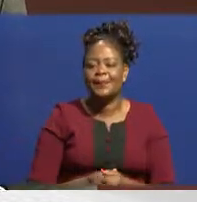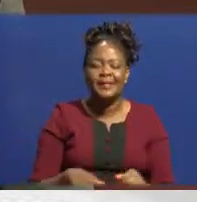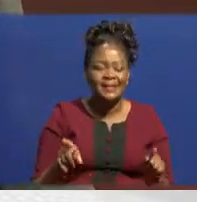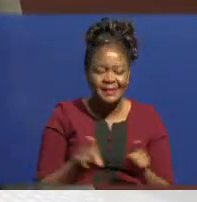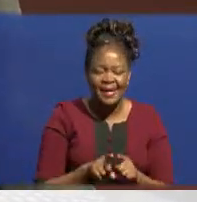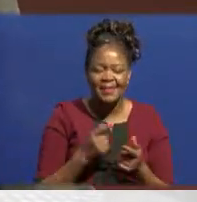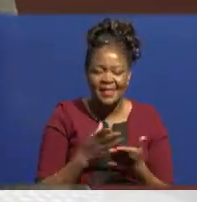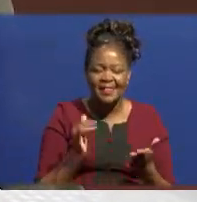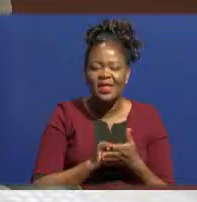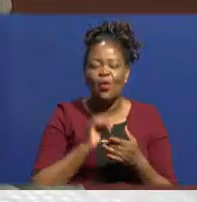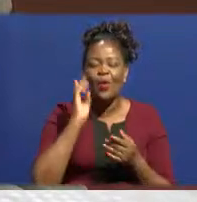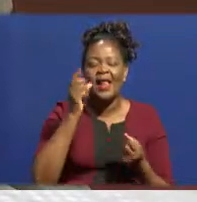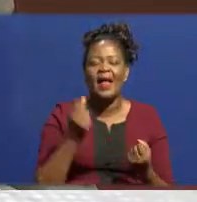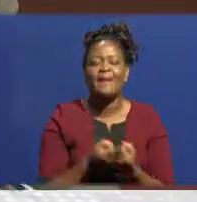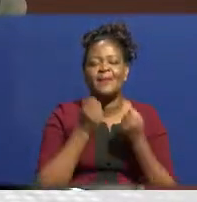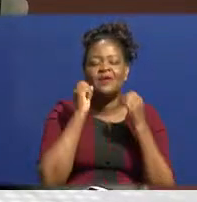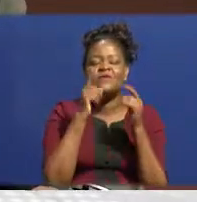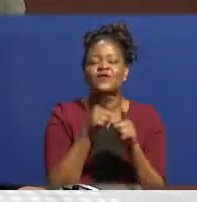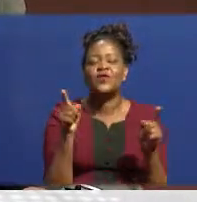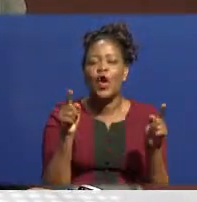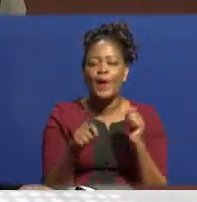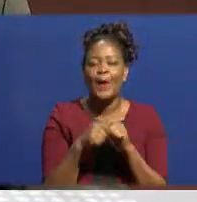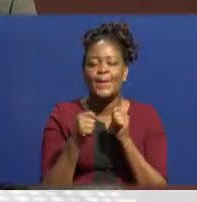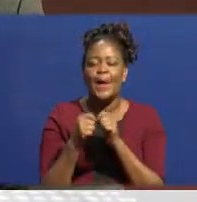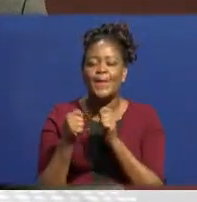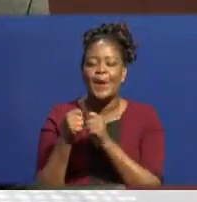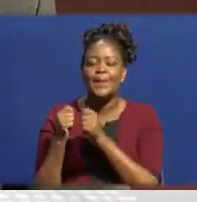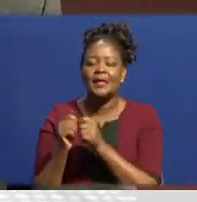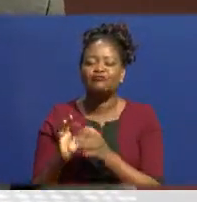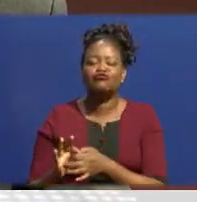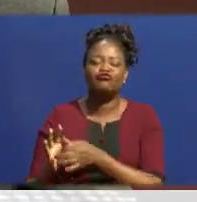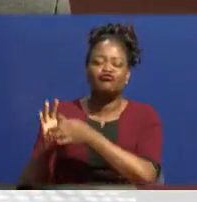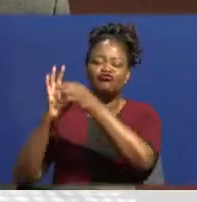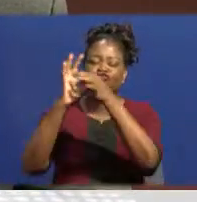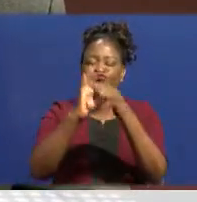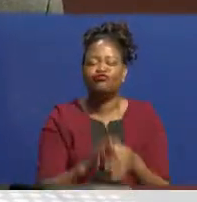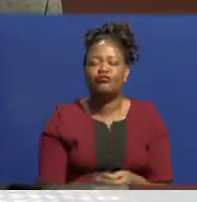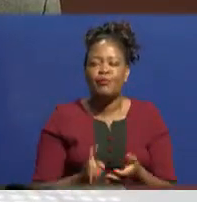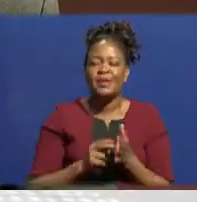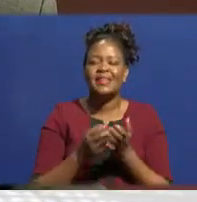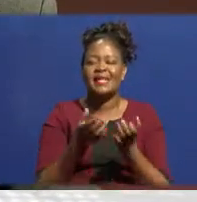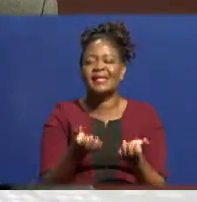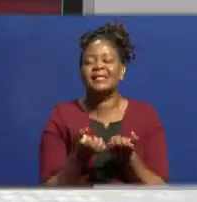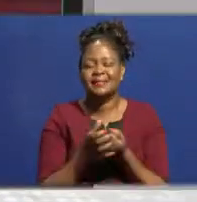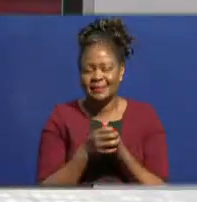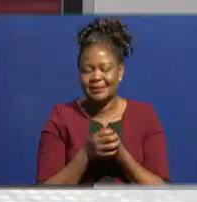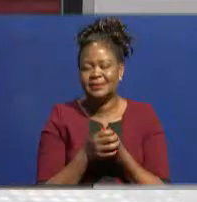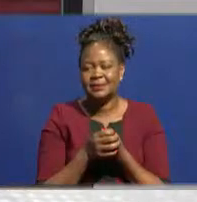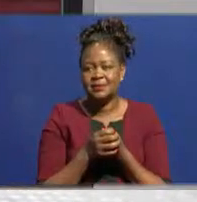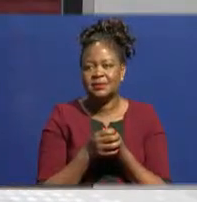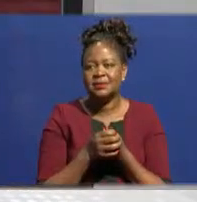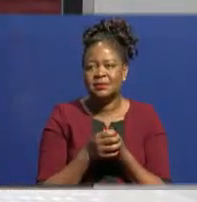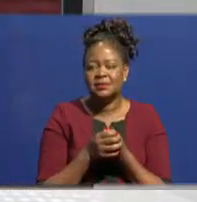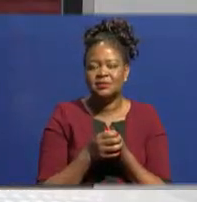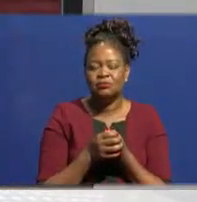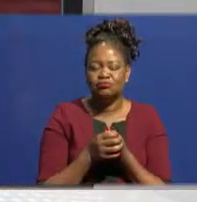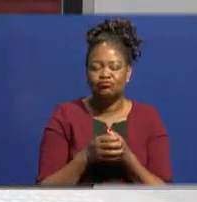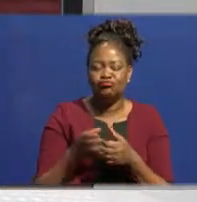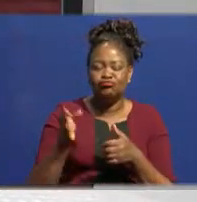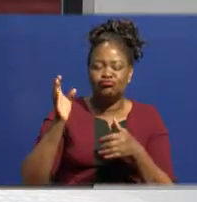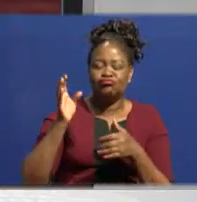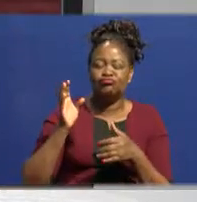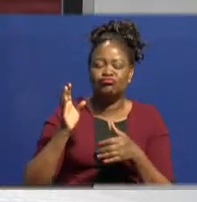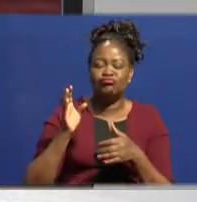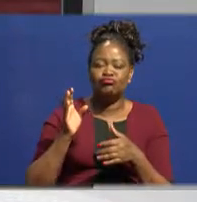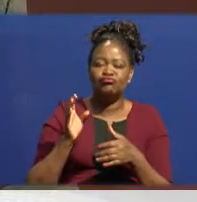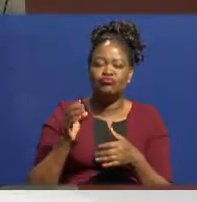thing that will going to happen if you break the circle of So they the really chain. Need to absorb exactly. Those they need to be absorbed, and it's